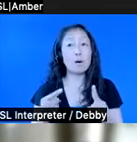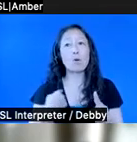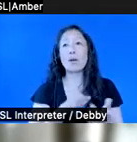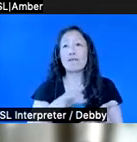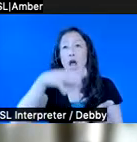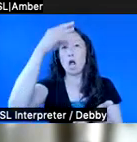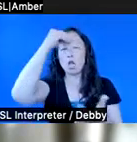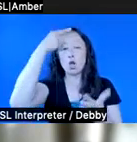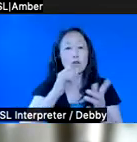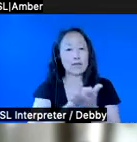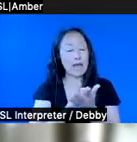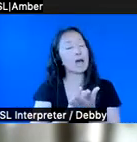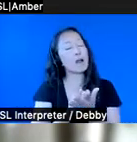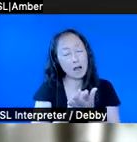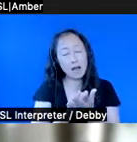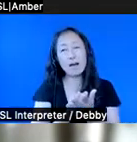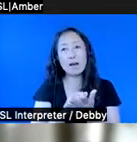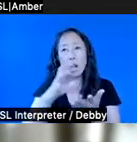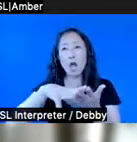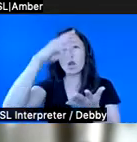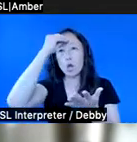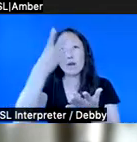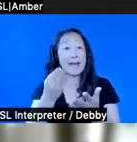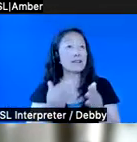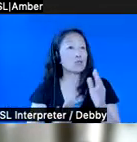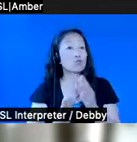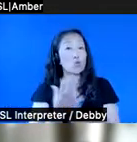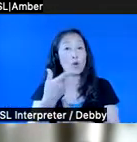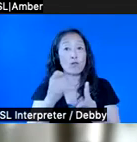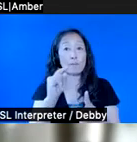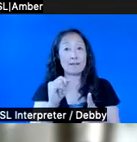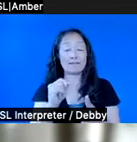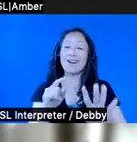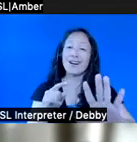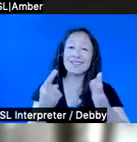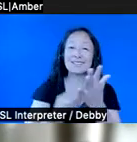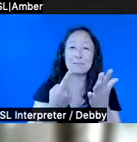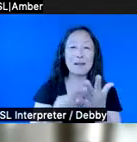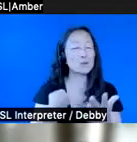We've grown from it, and sometimes we don't learn from it and then we have to repeat it.